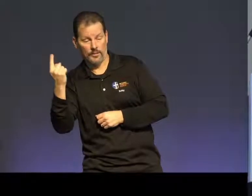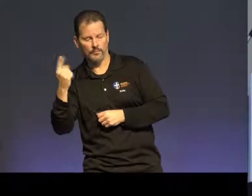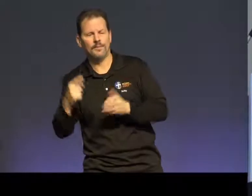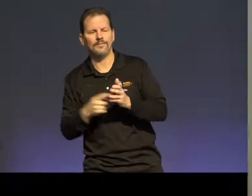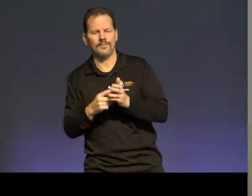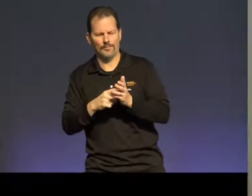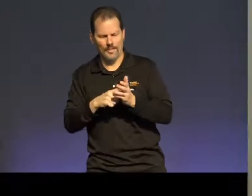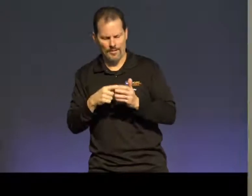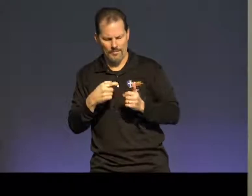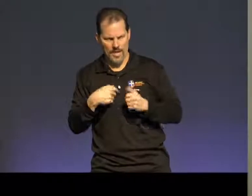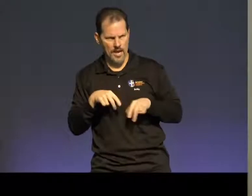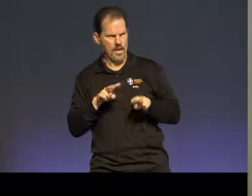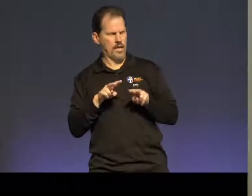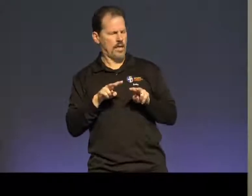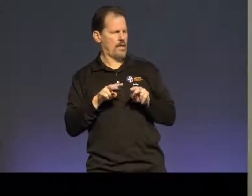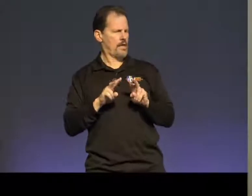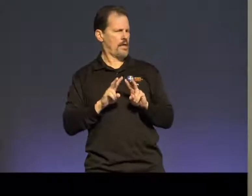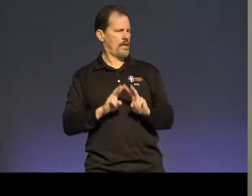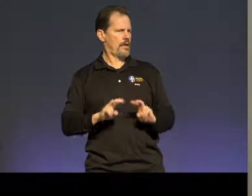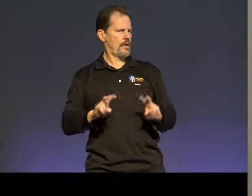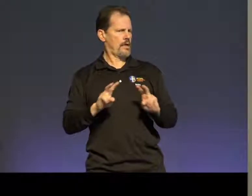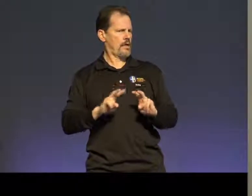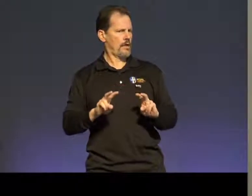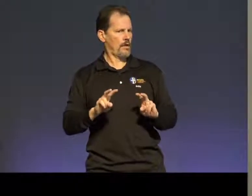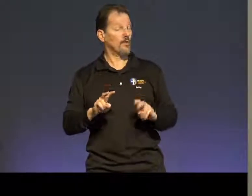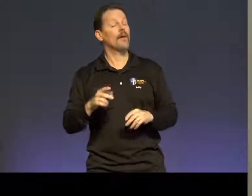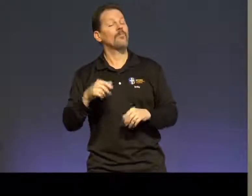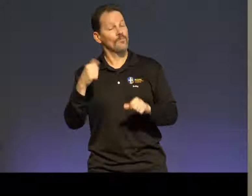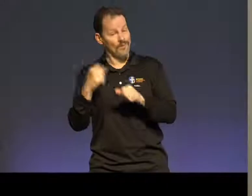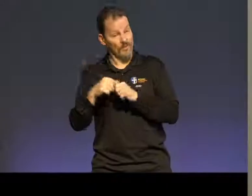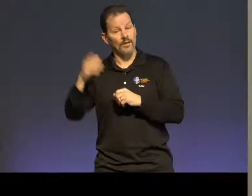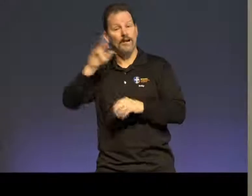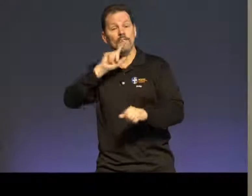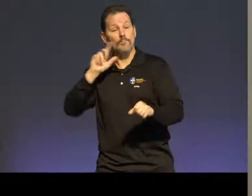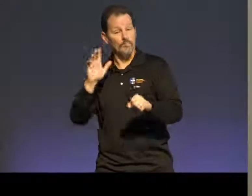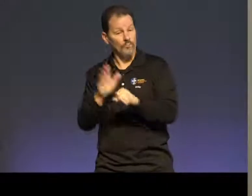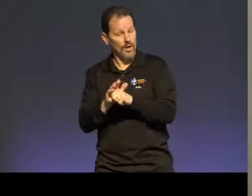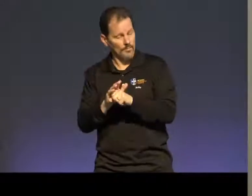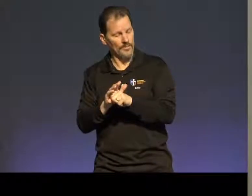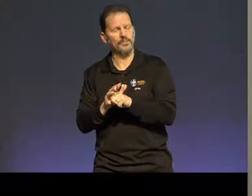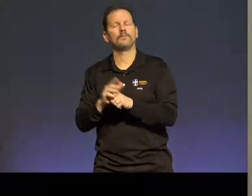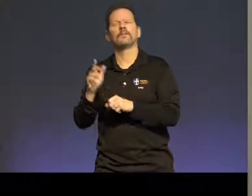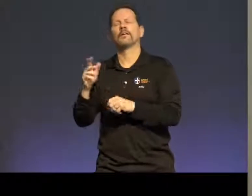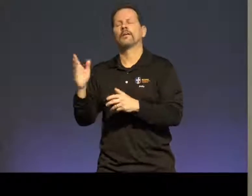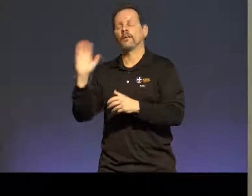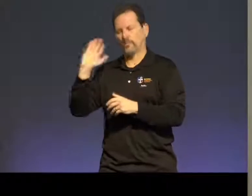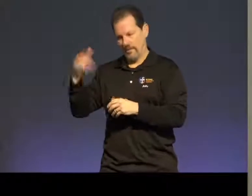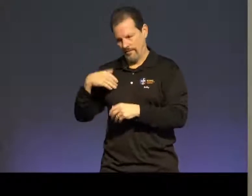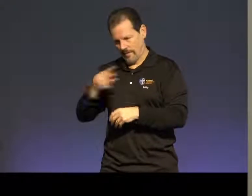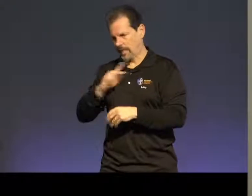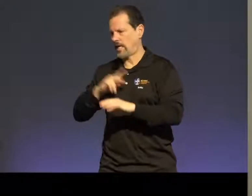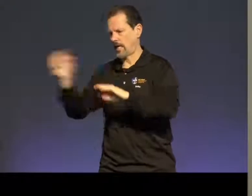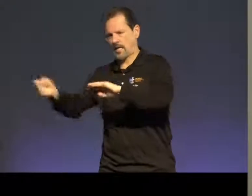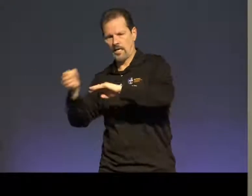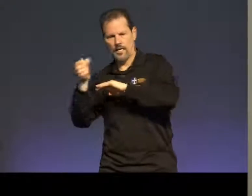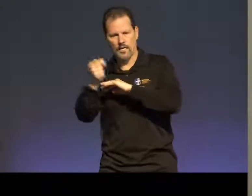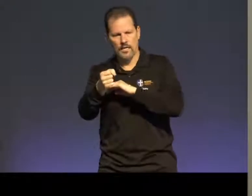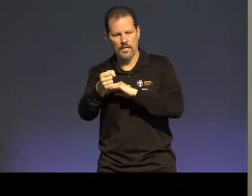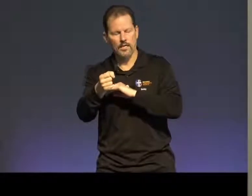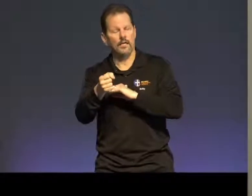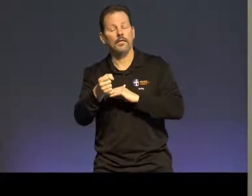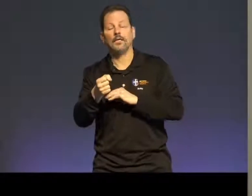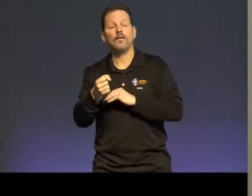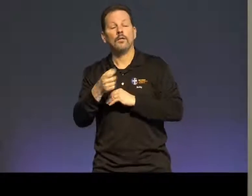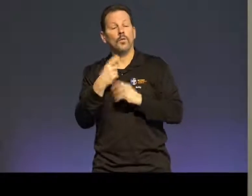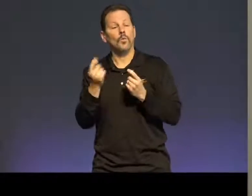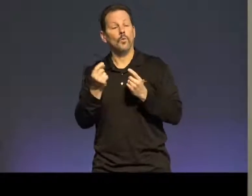will save them from their enemies. That's the promise God gave them. This is what God said about what Saul was going to do. He has already delivered